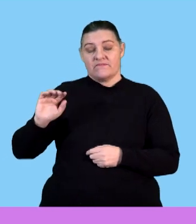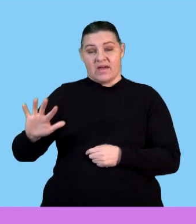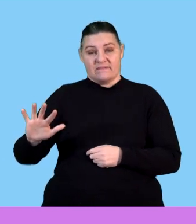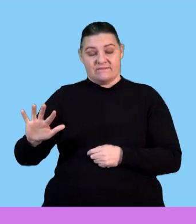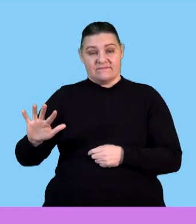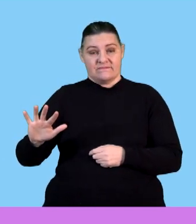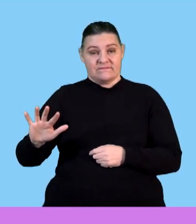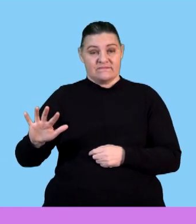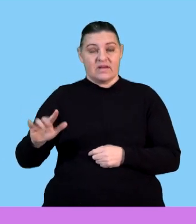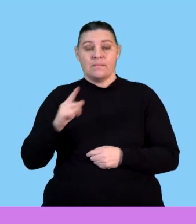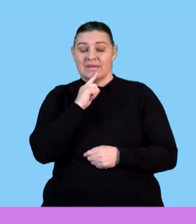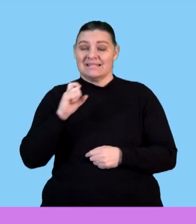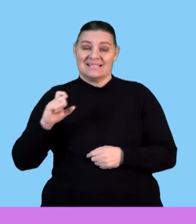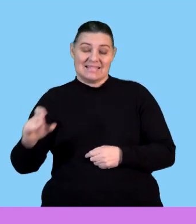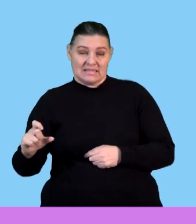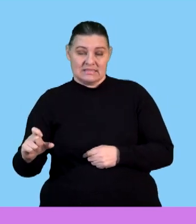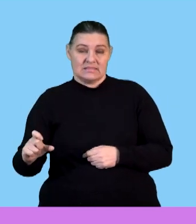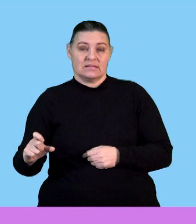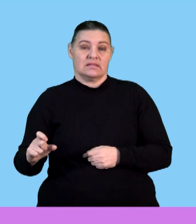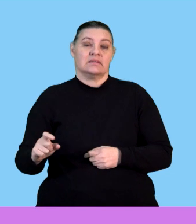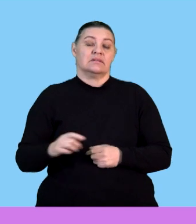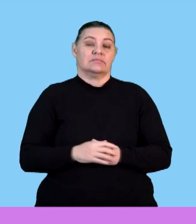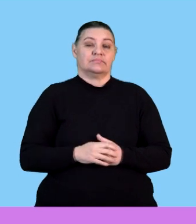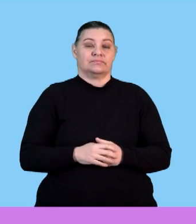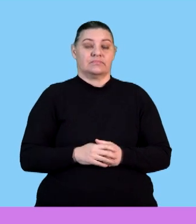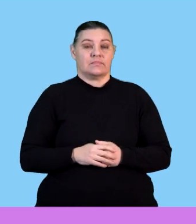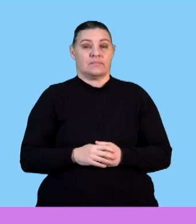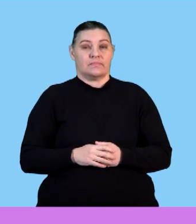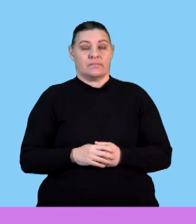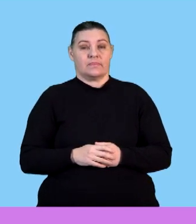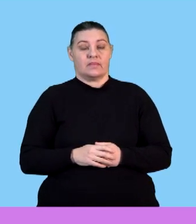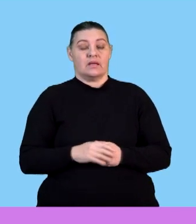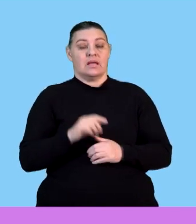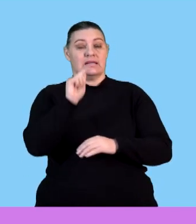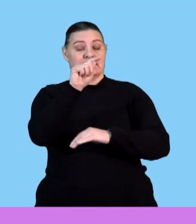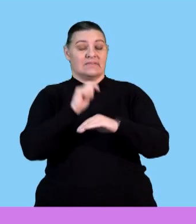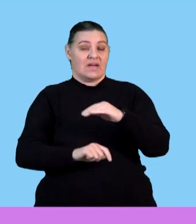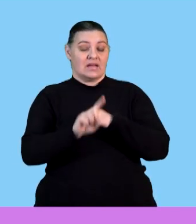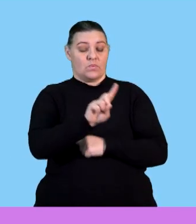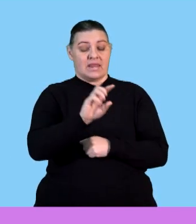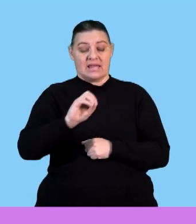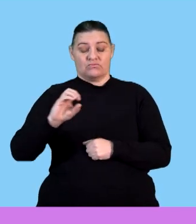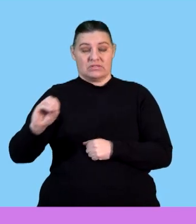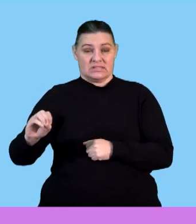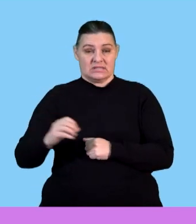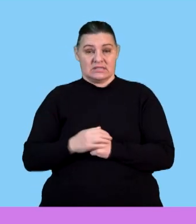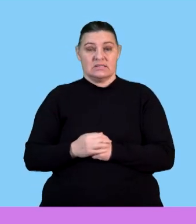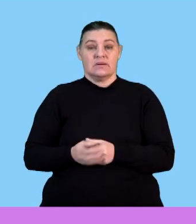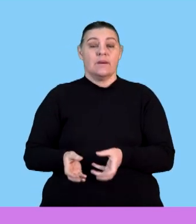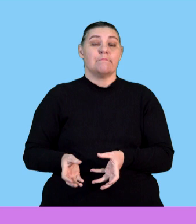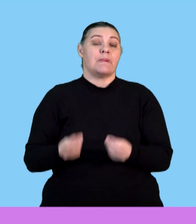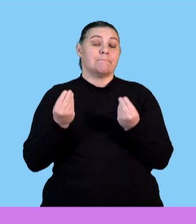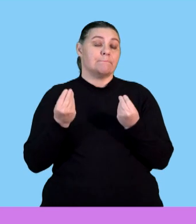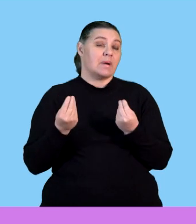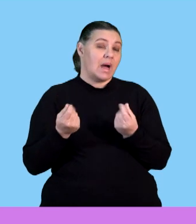4830,5. Like before, this is in cents. Then, of course, divide the cents by 100 to get